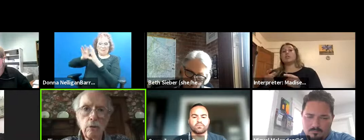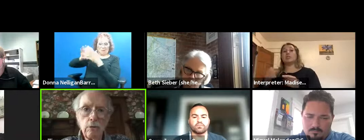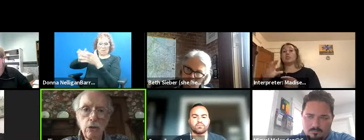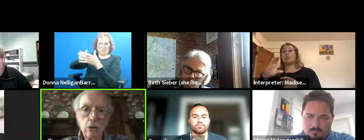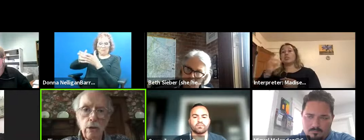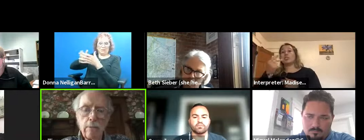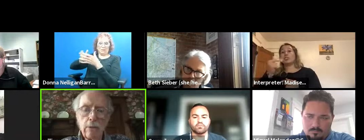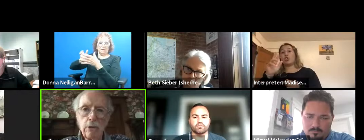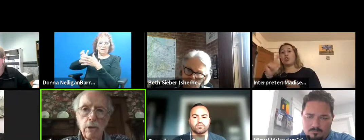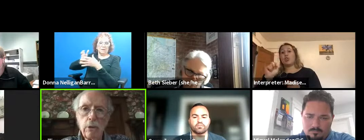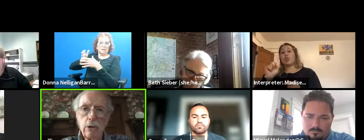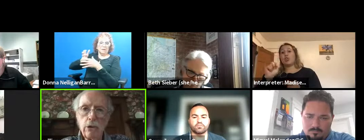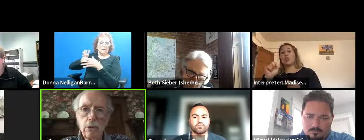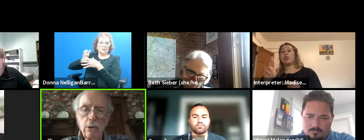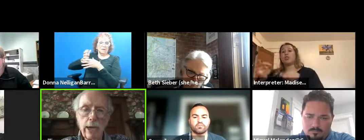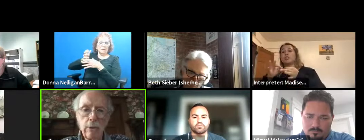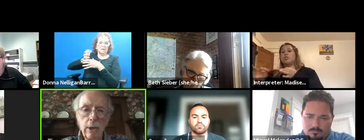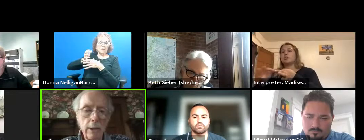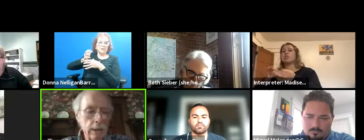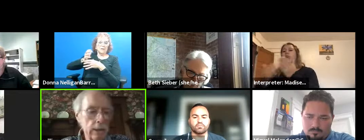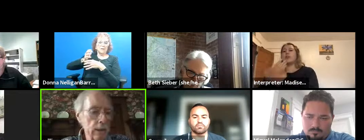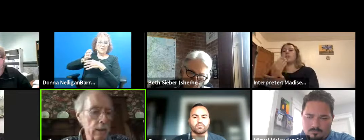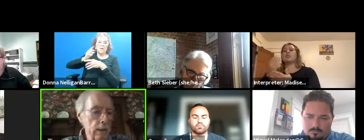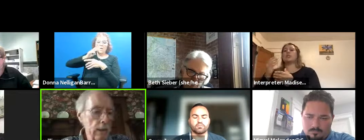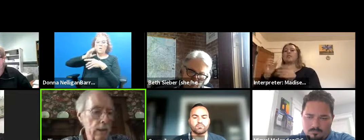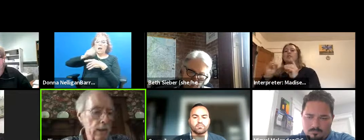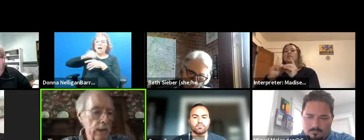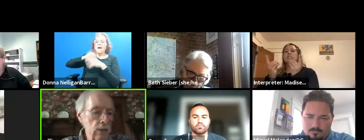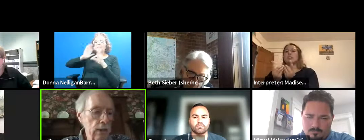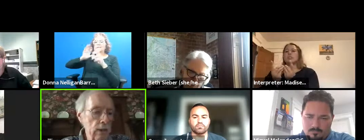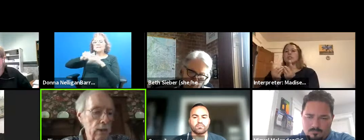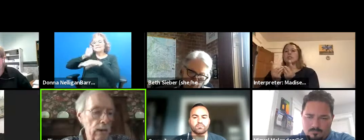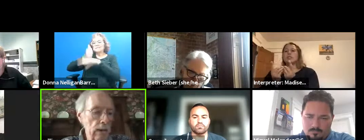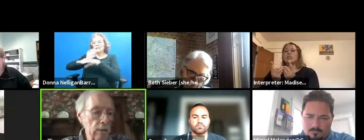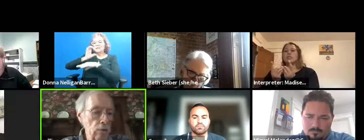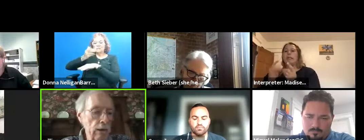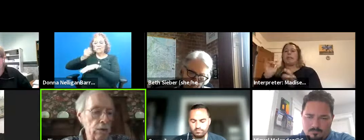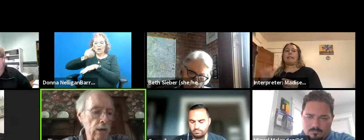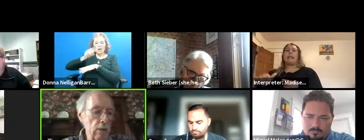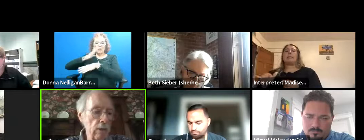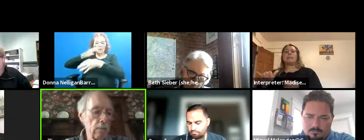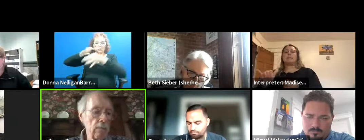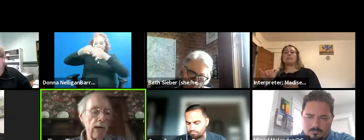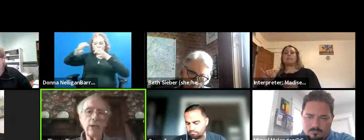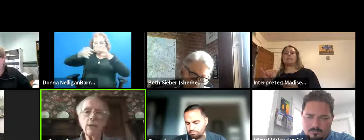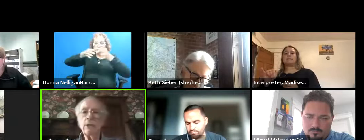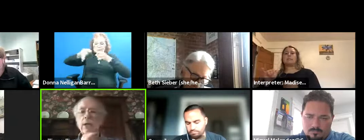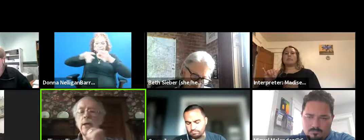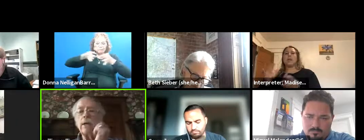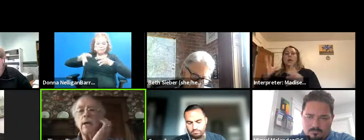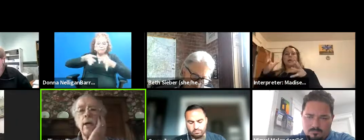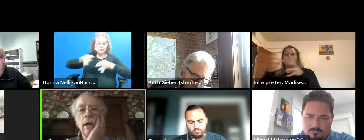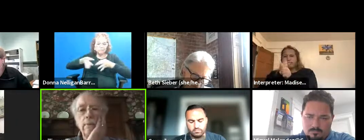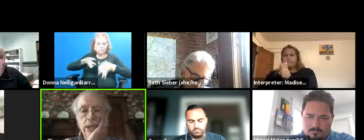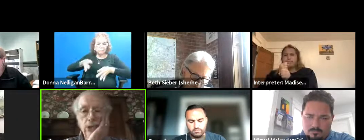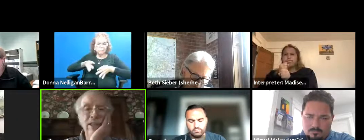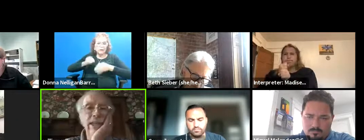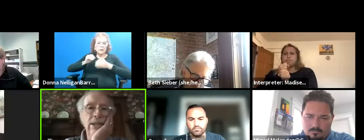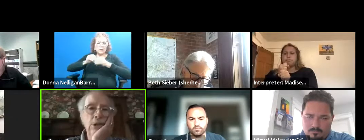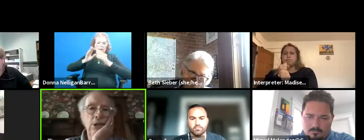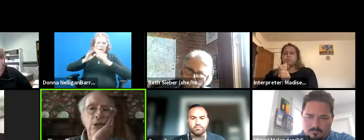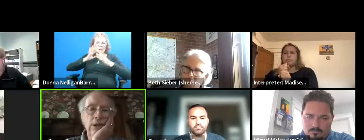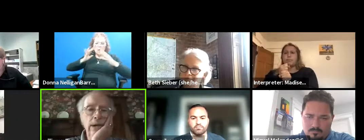to describe the new districts accurately. That's a brief summary of the process.